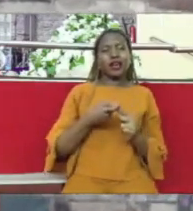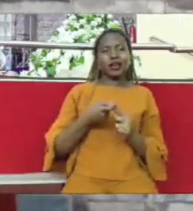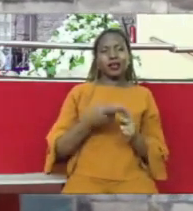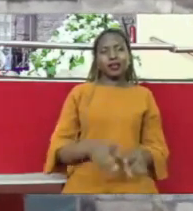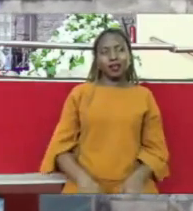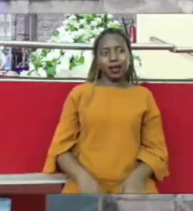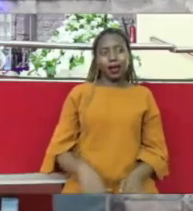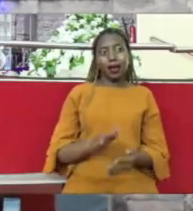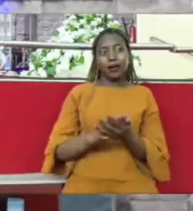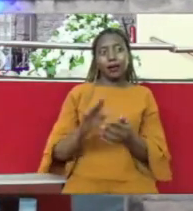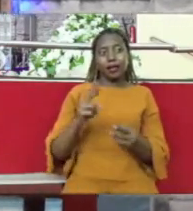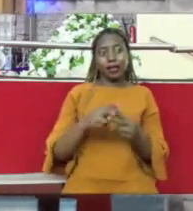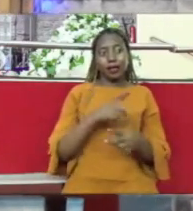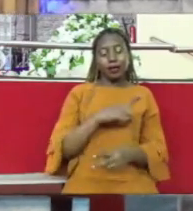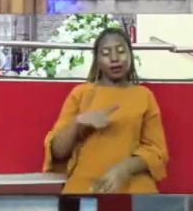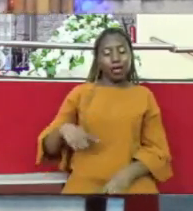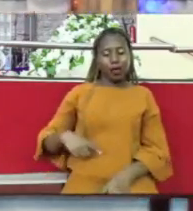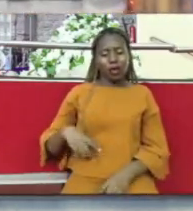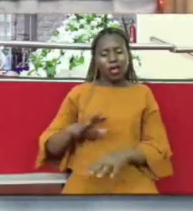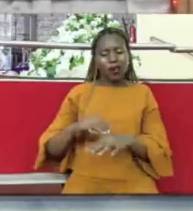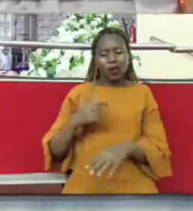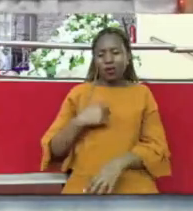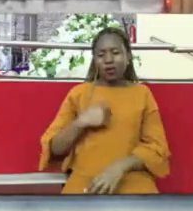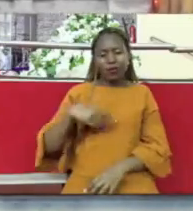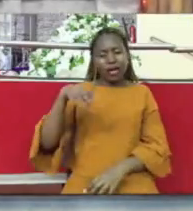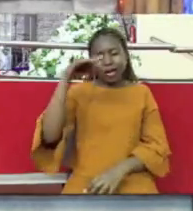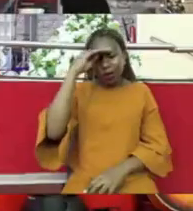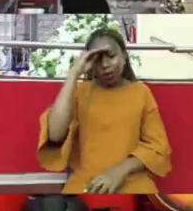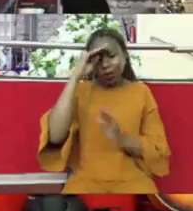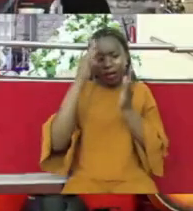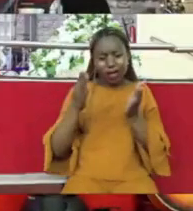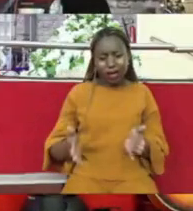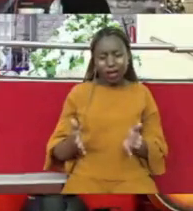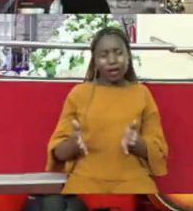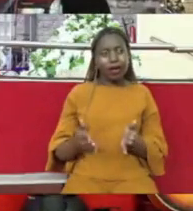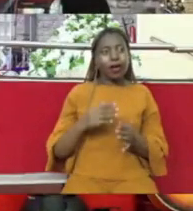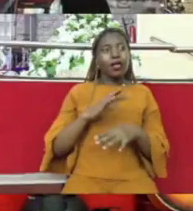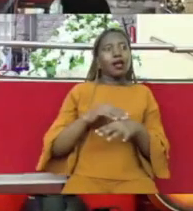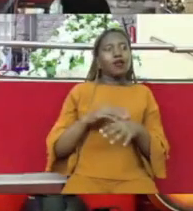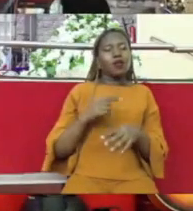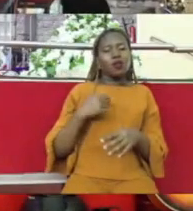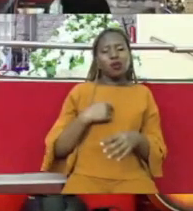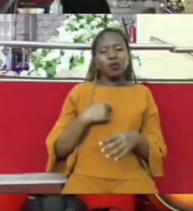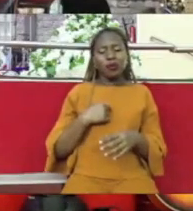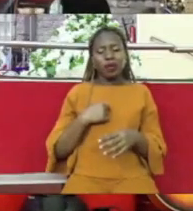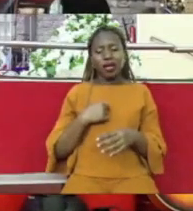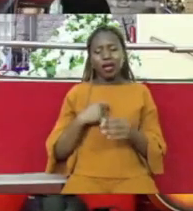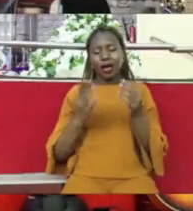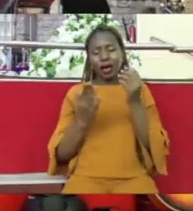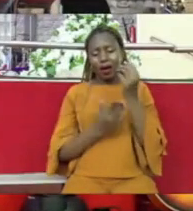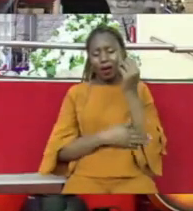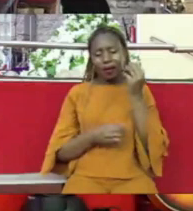Lord. Amen. They have called me an alcoholic. Wakaniita mlevi. They have called me a wife batterer. Wakaniita mtu wa